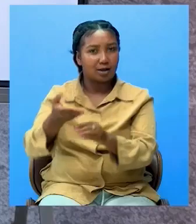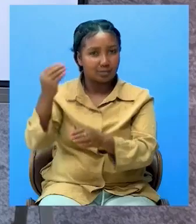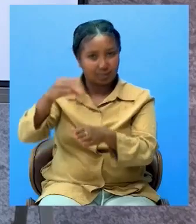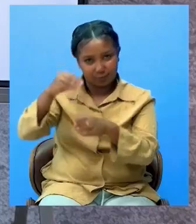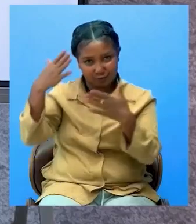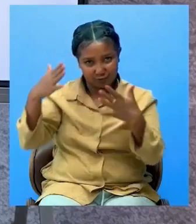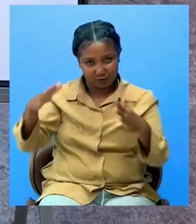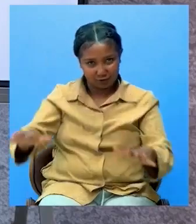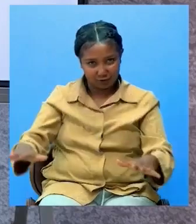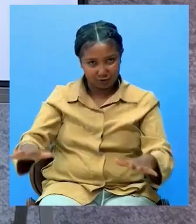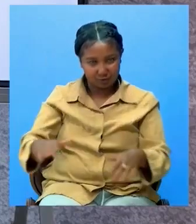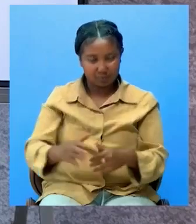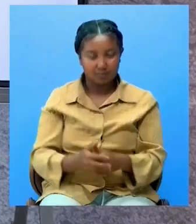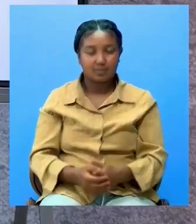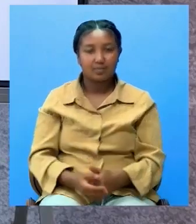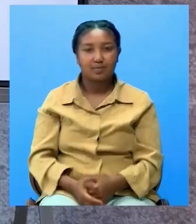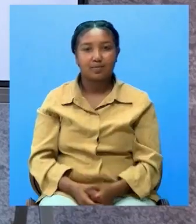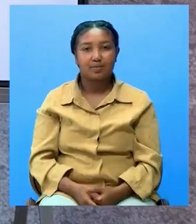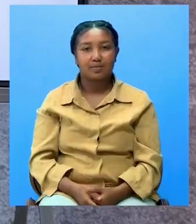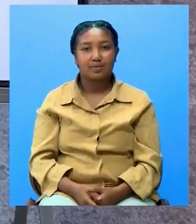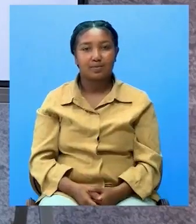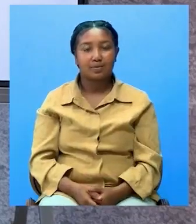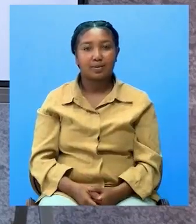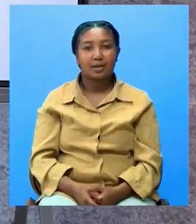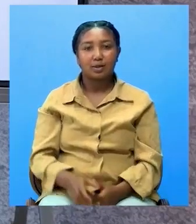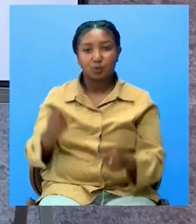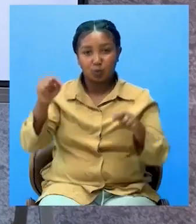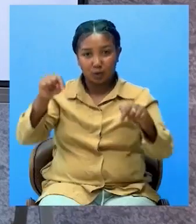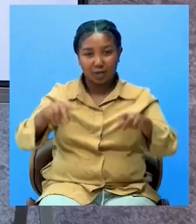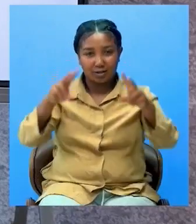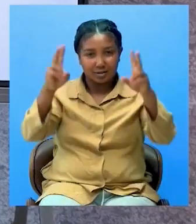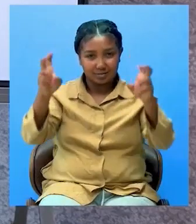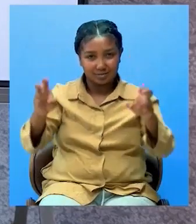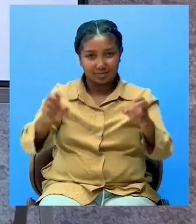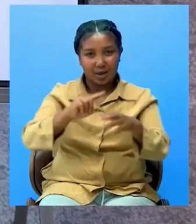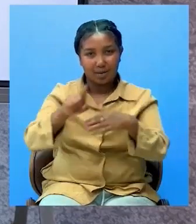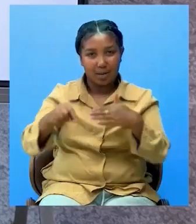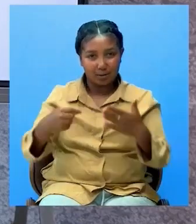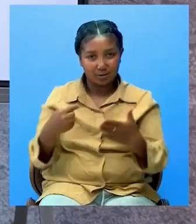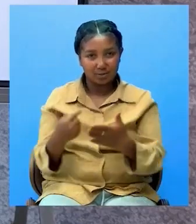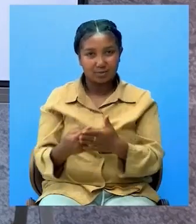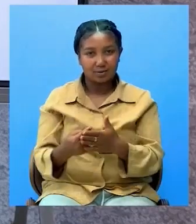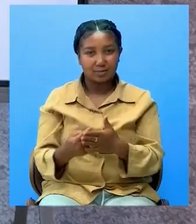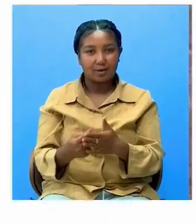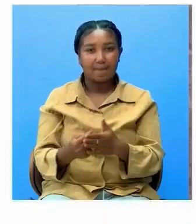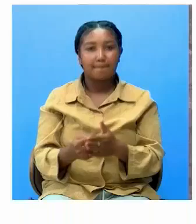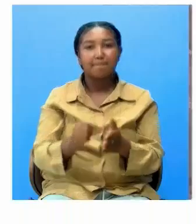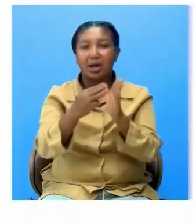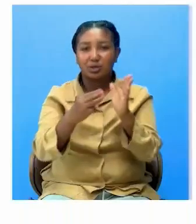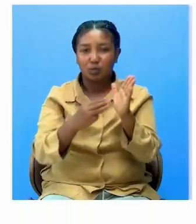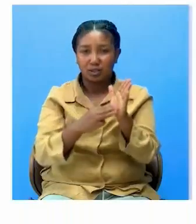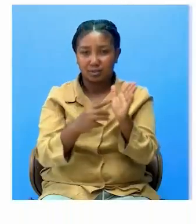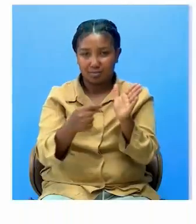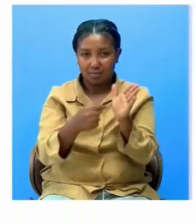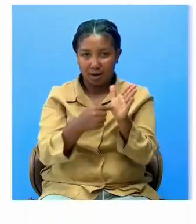lesson that we learned in the previous class. Our today's lesson is about punctuation marks.